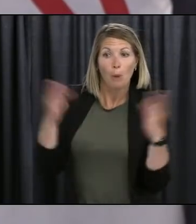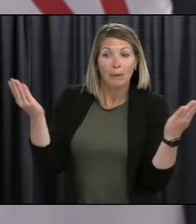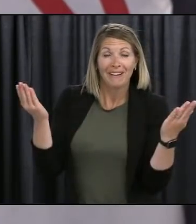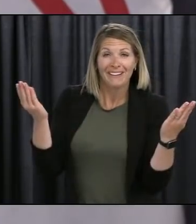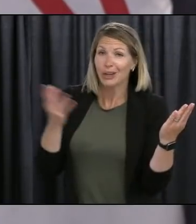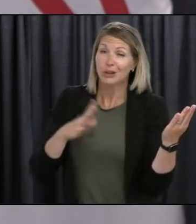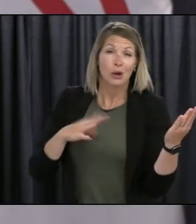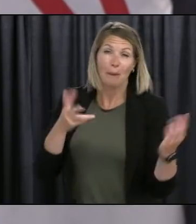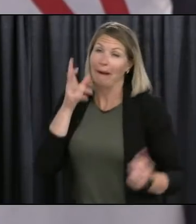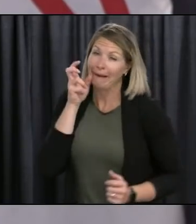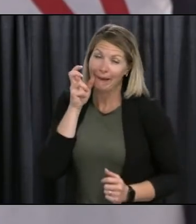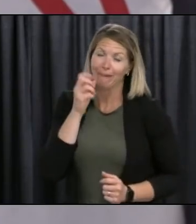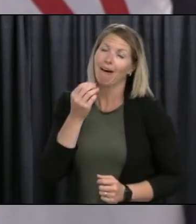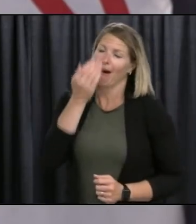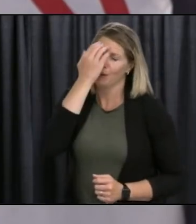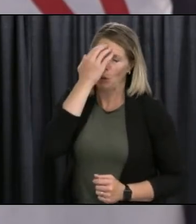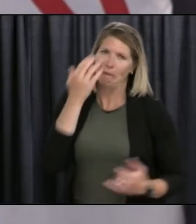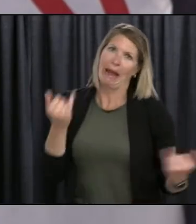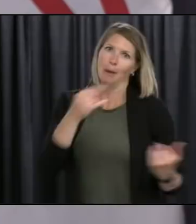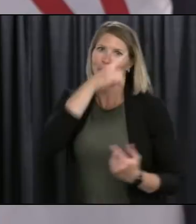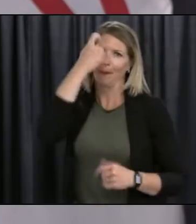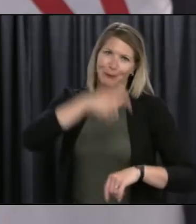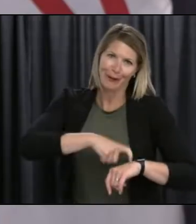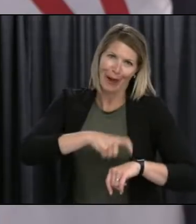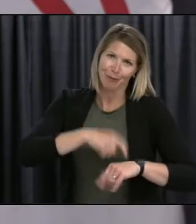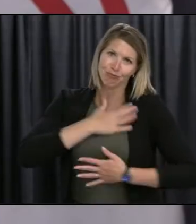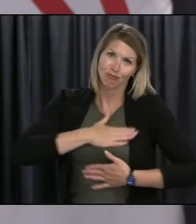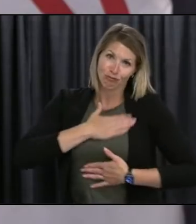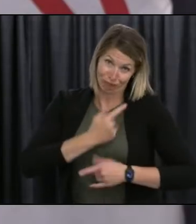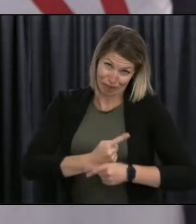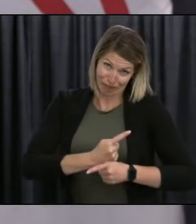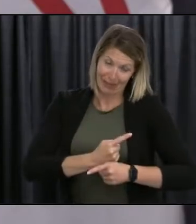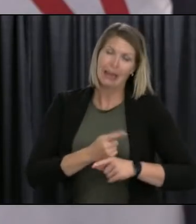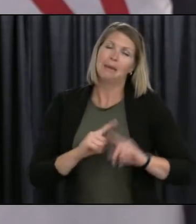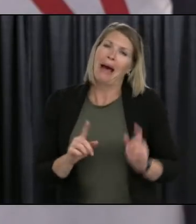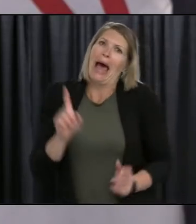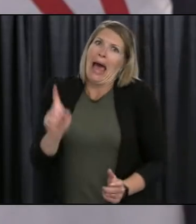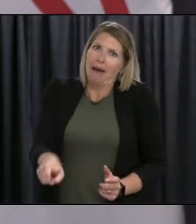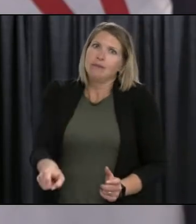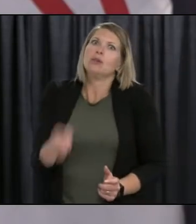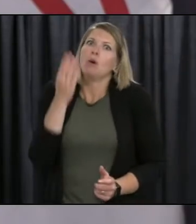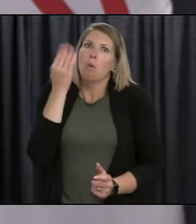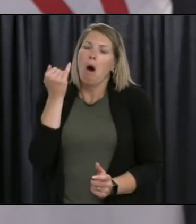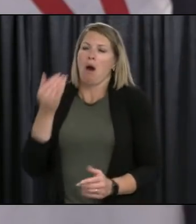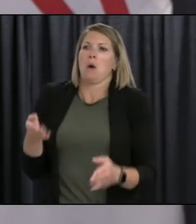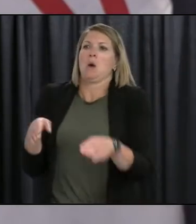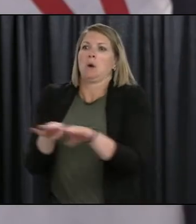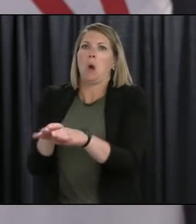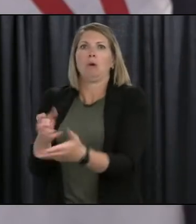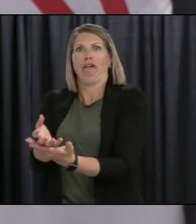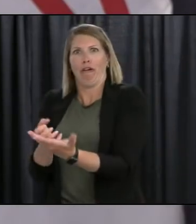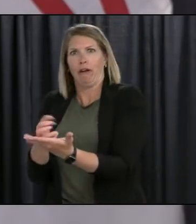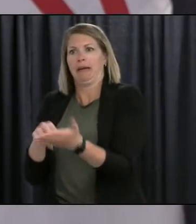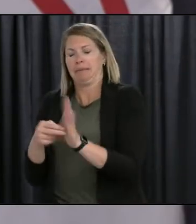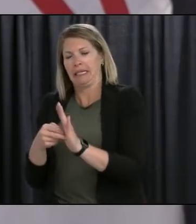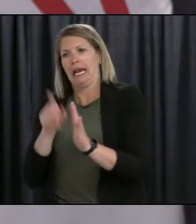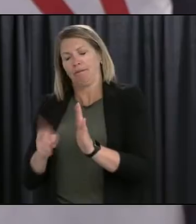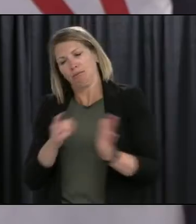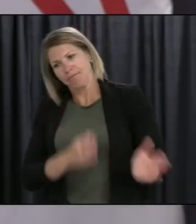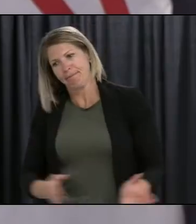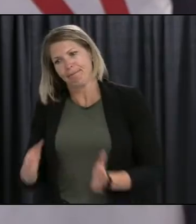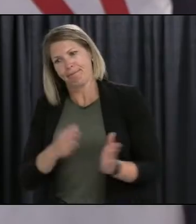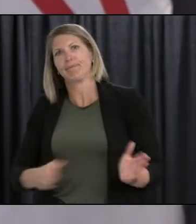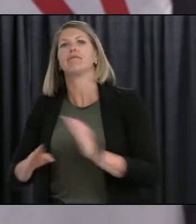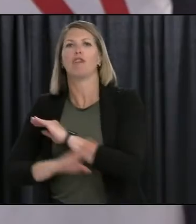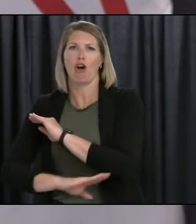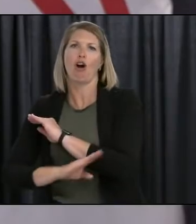months from now, the prudent thing to do is start preparing and planning for reopening of our schools. We know